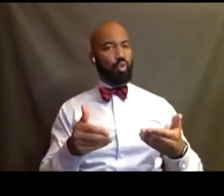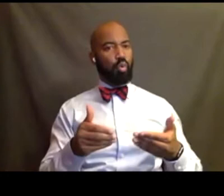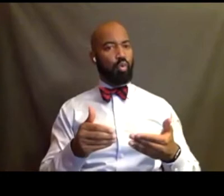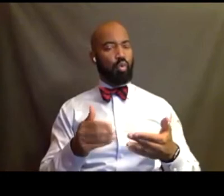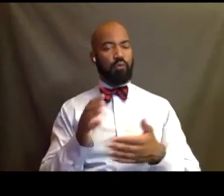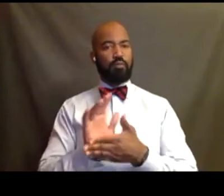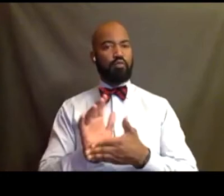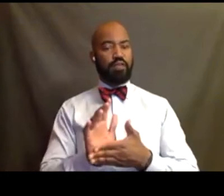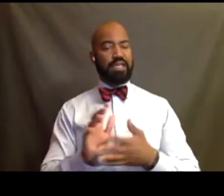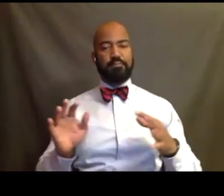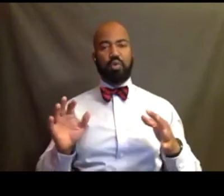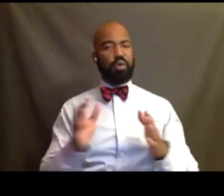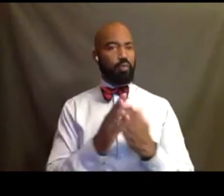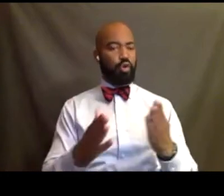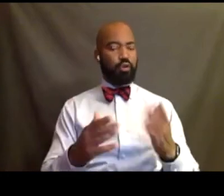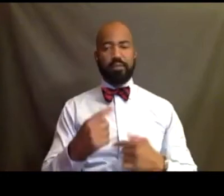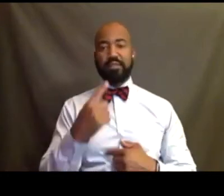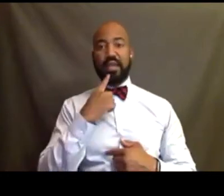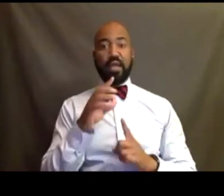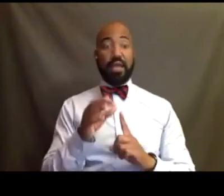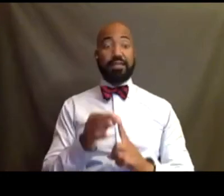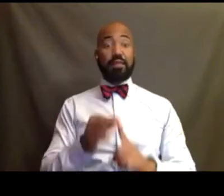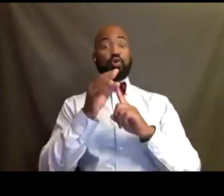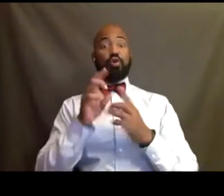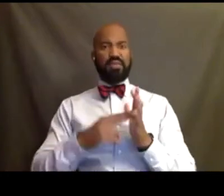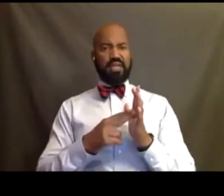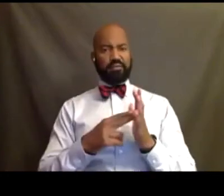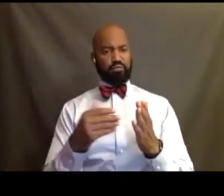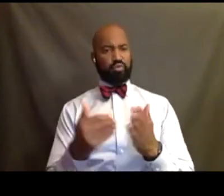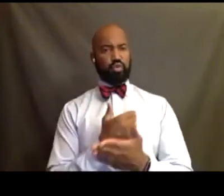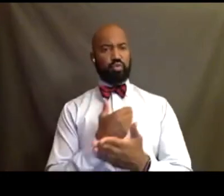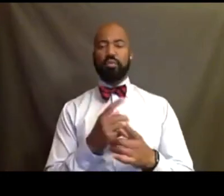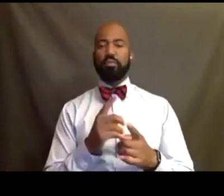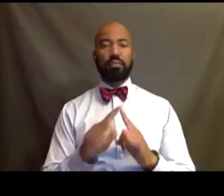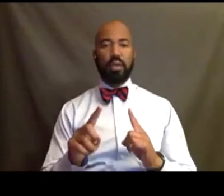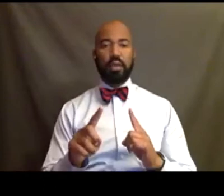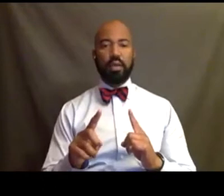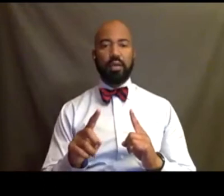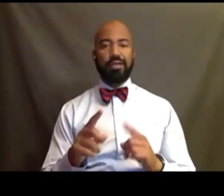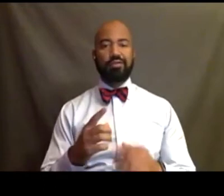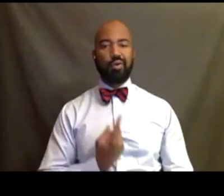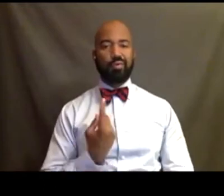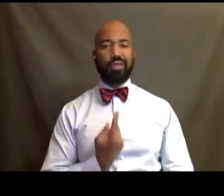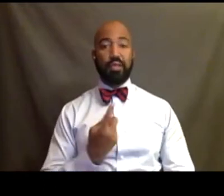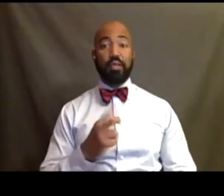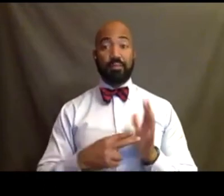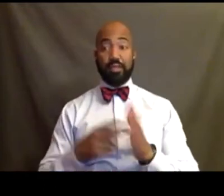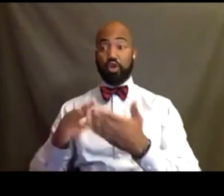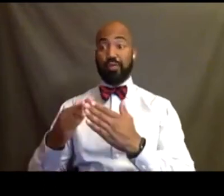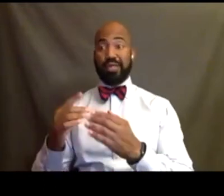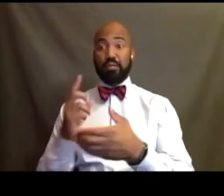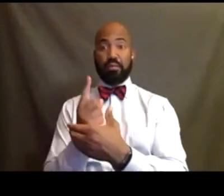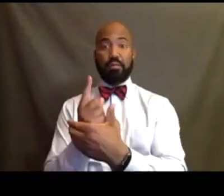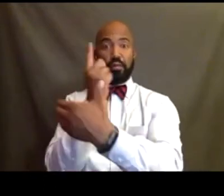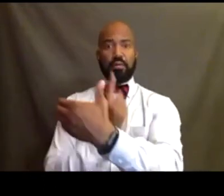And it's, being exceptional isn't revolutionary, it's lonely. It separates you from your community. Who are you